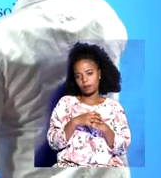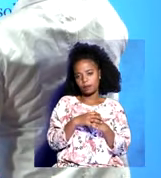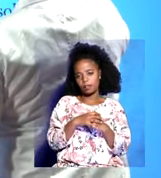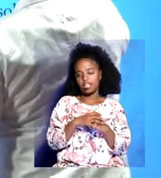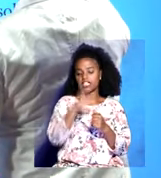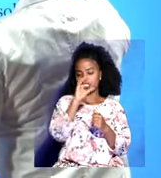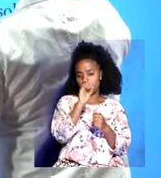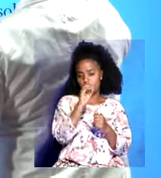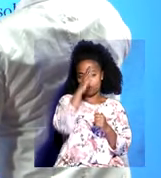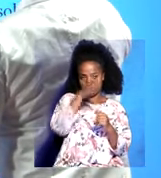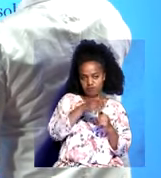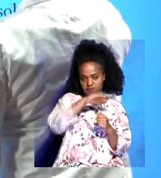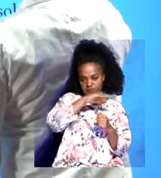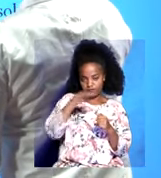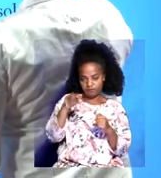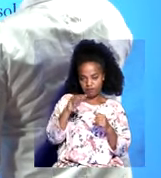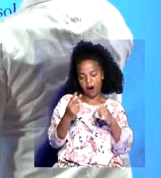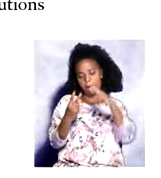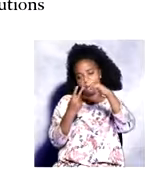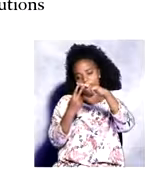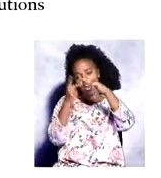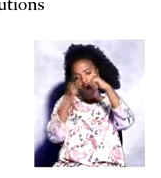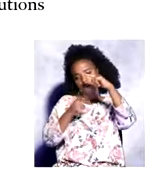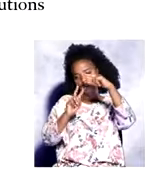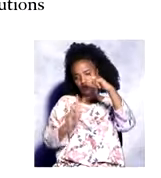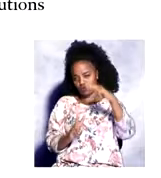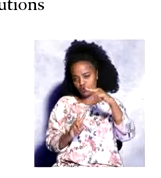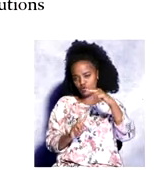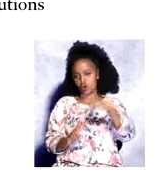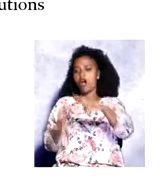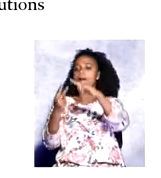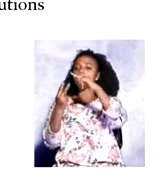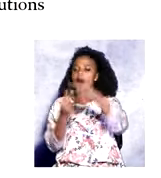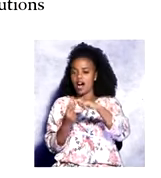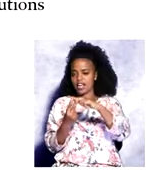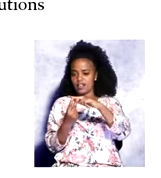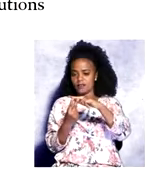0 here, pi over 2, pi,